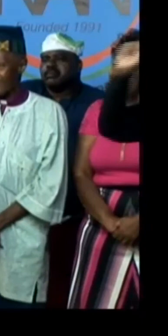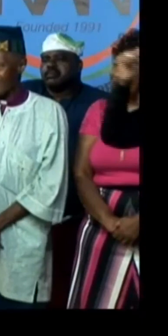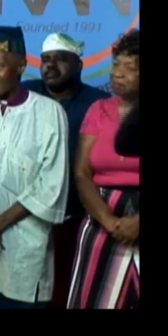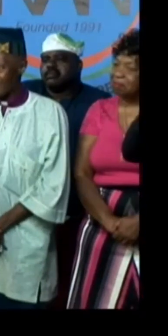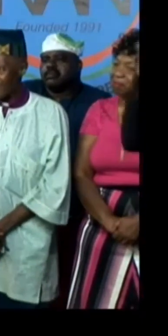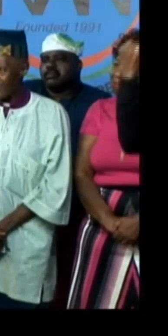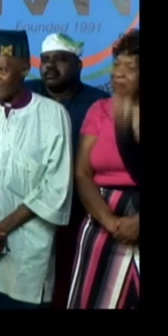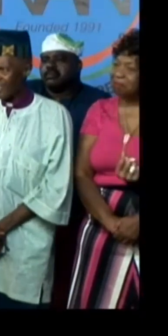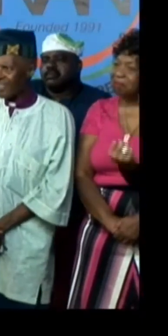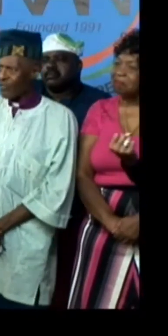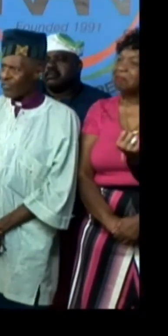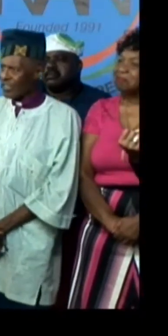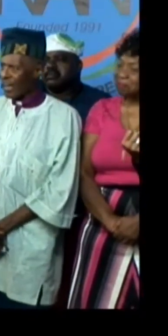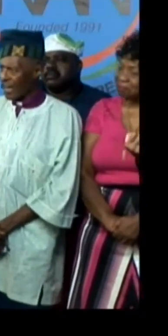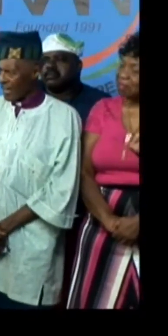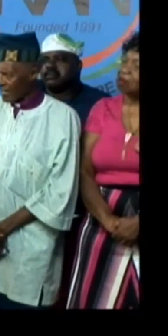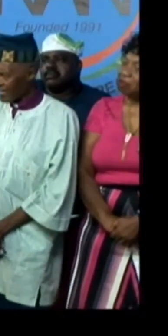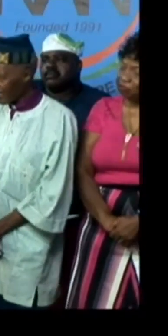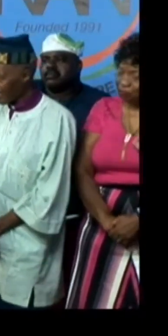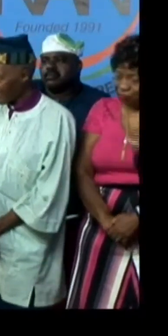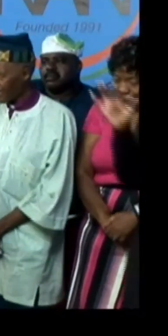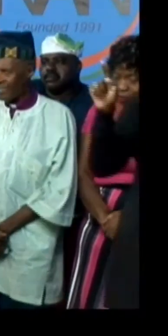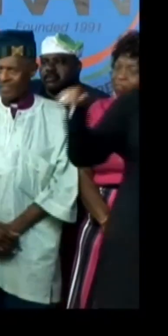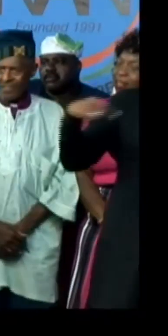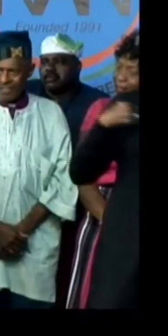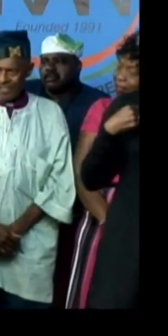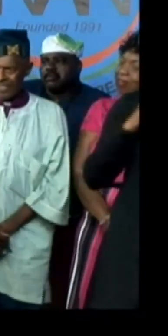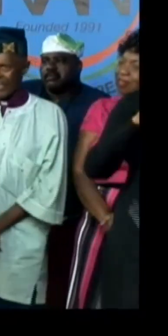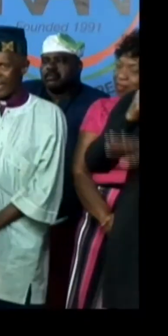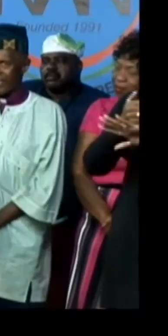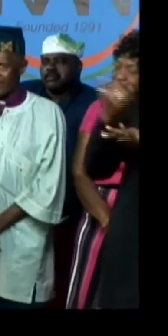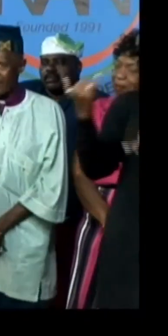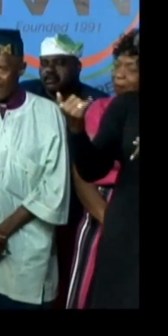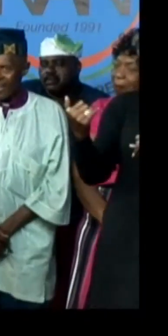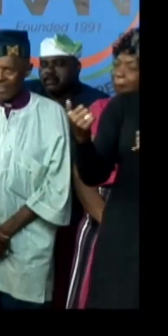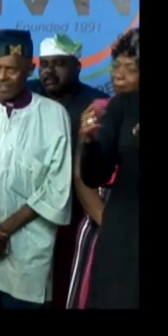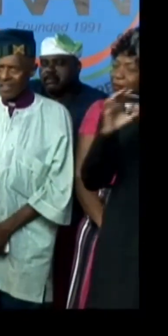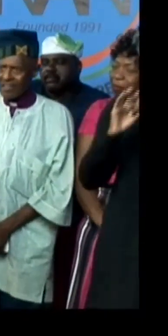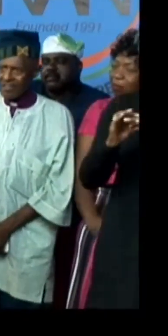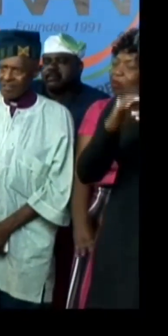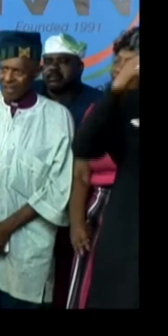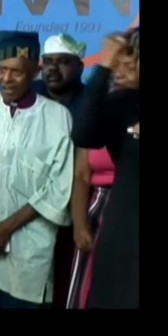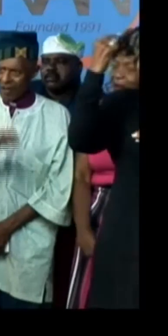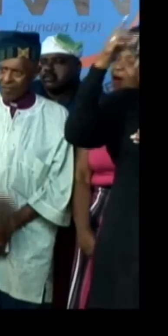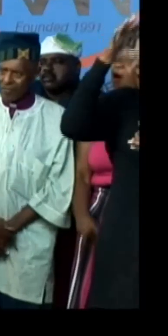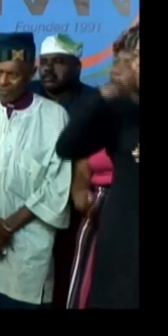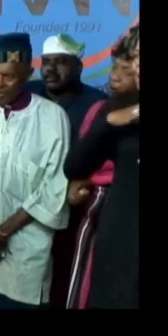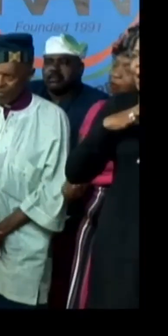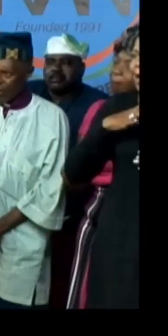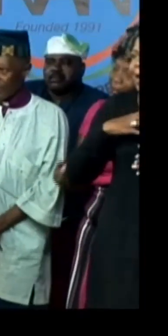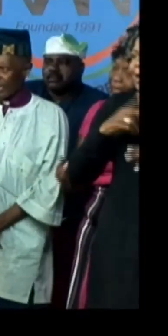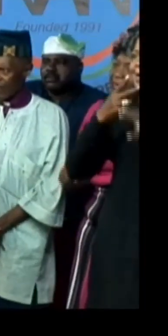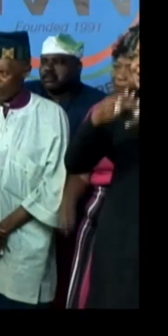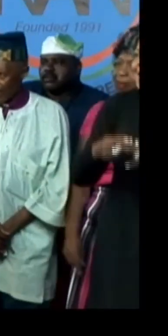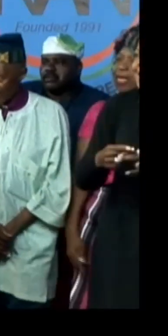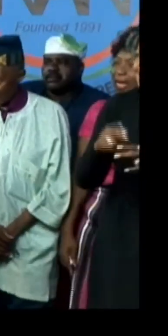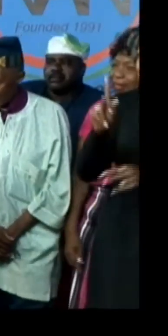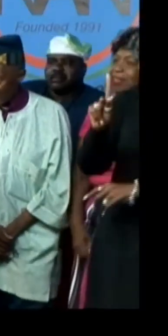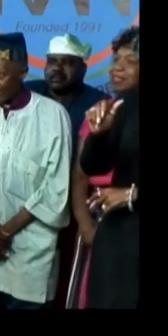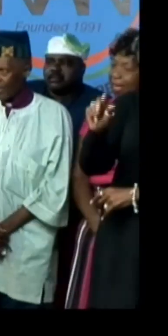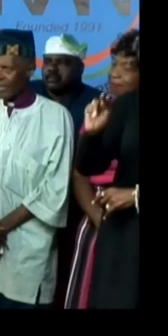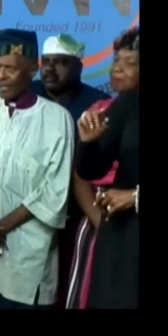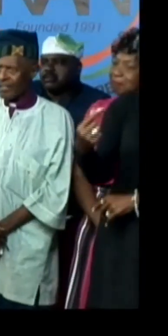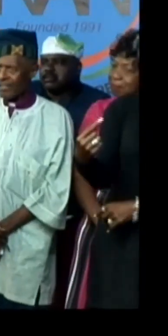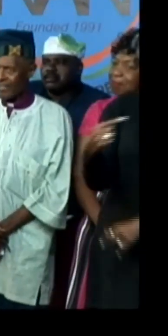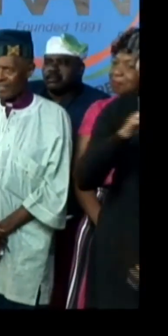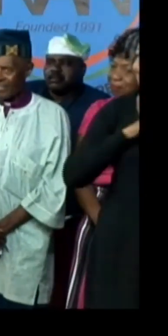God said, if you be faithful over a few things, I'll make you ruler over many things.